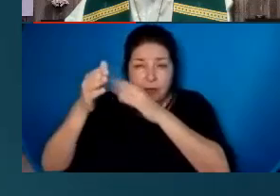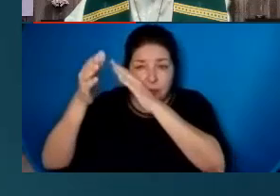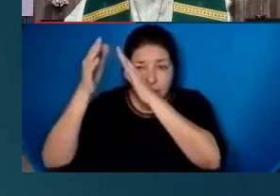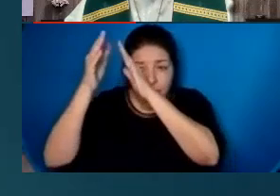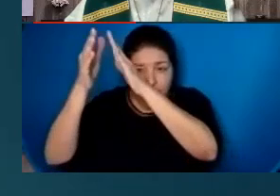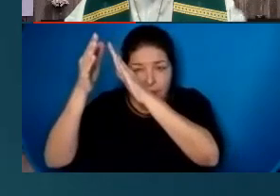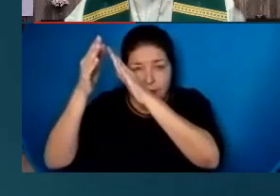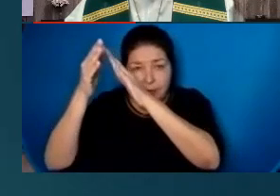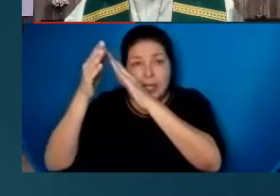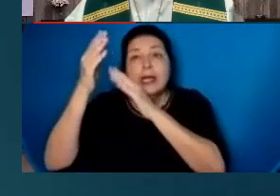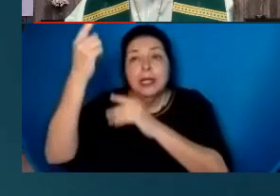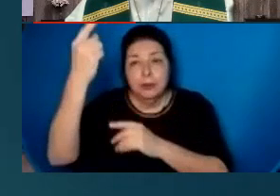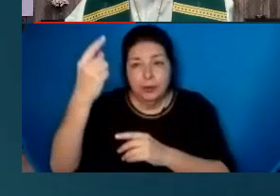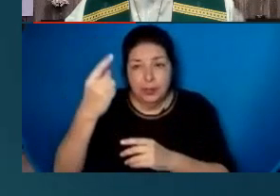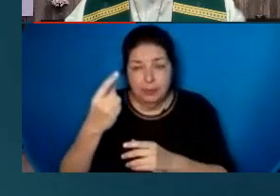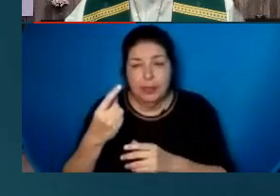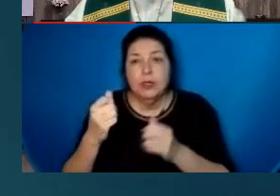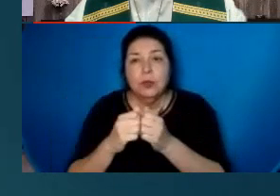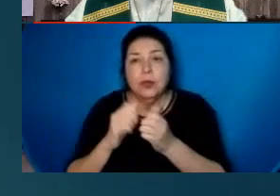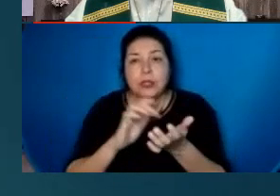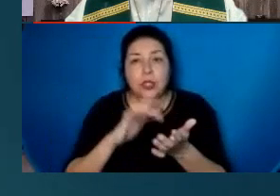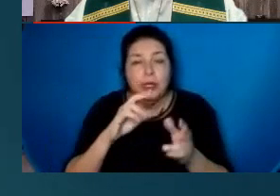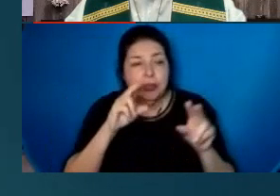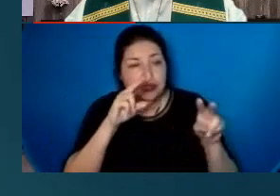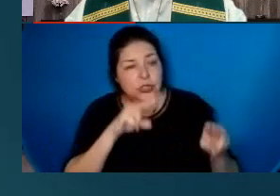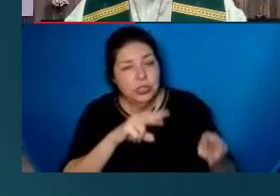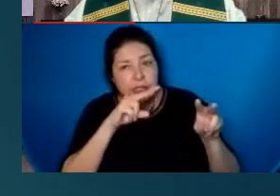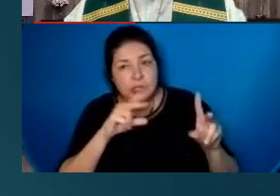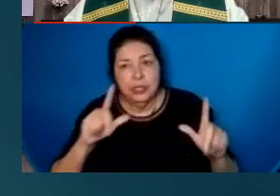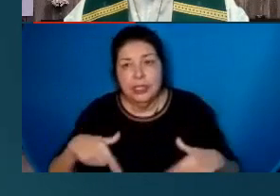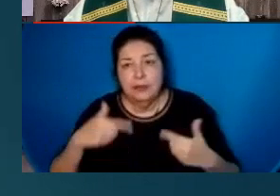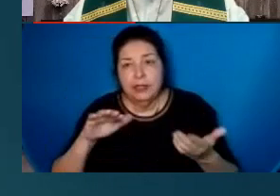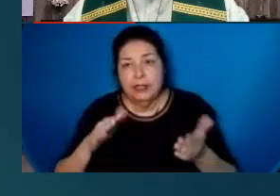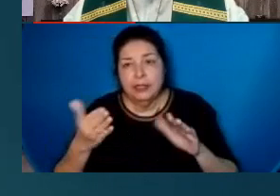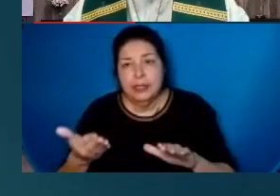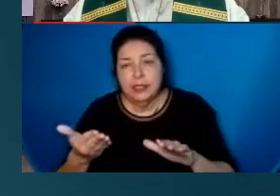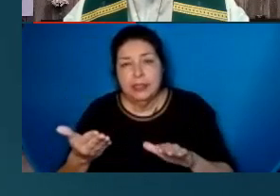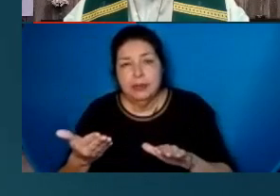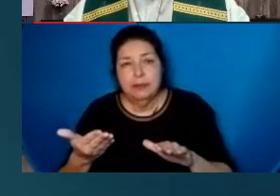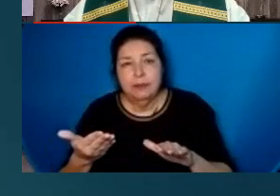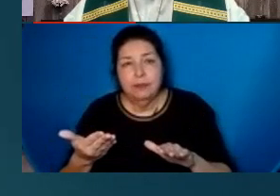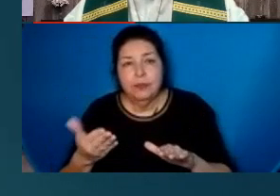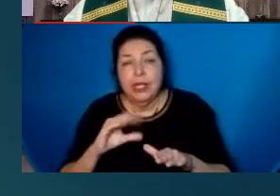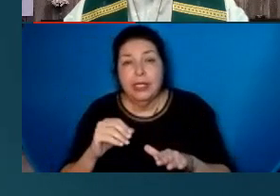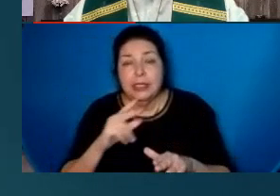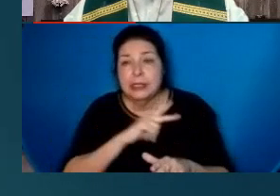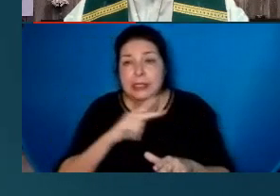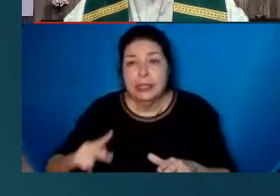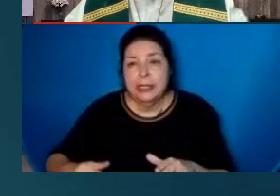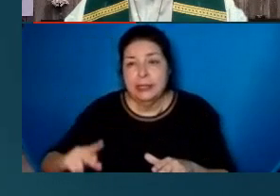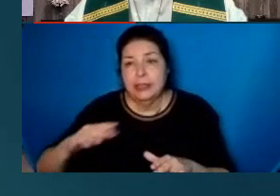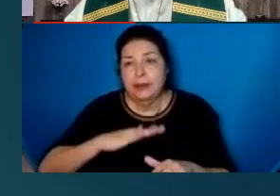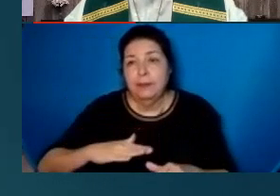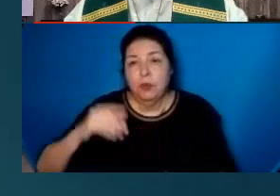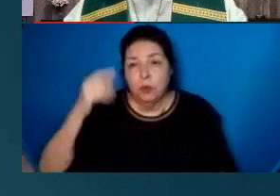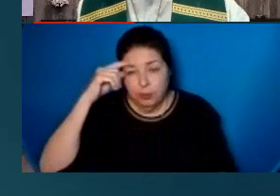Father. And he will come again with glory to judge both the living and the dead. And his kingdom will have no end.